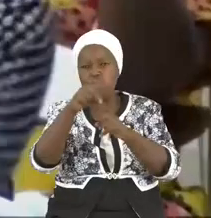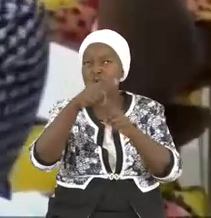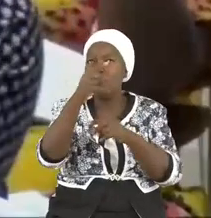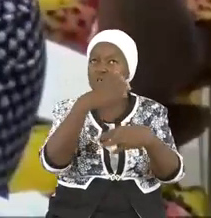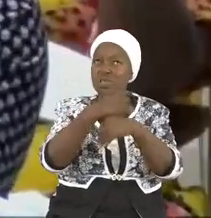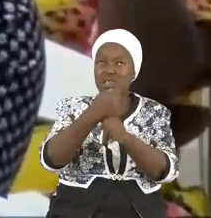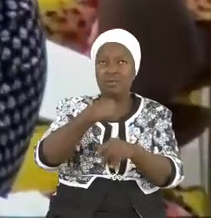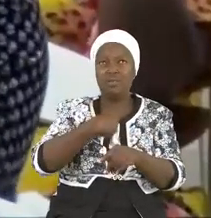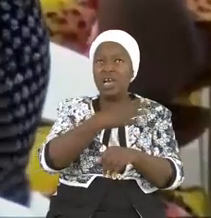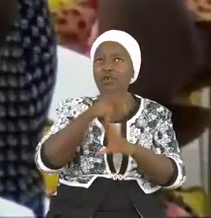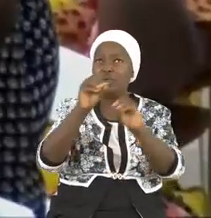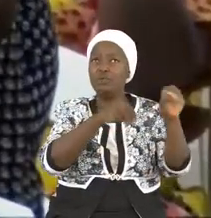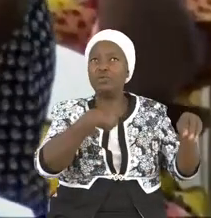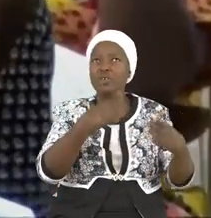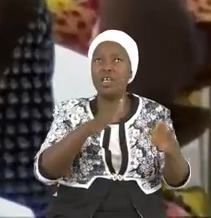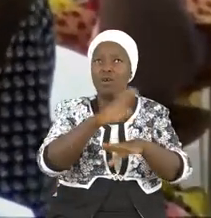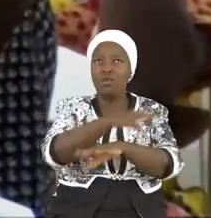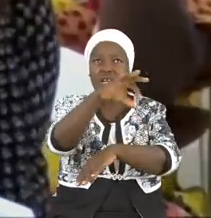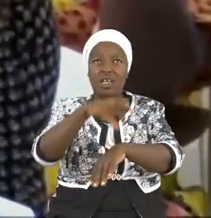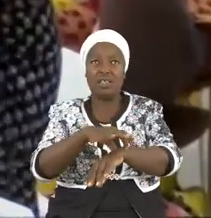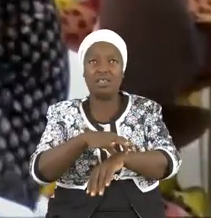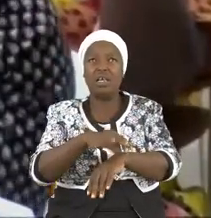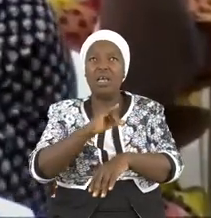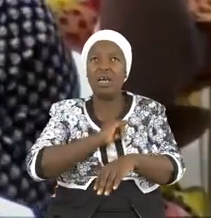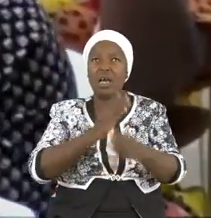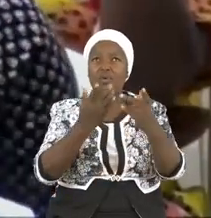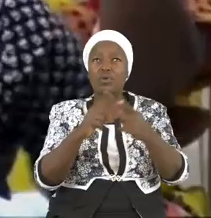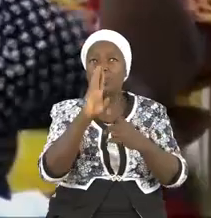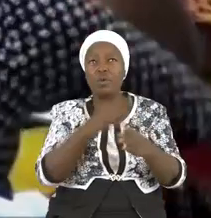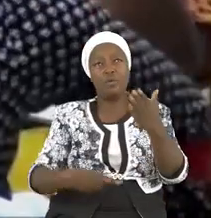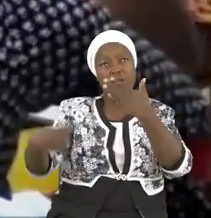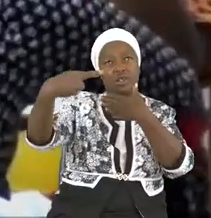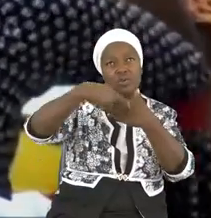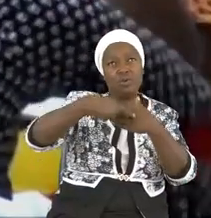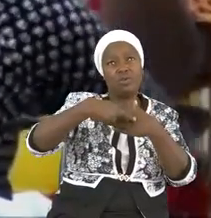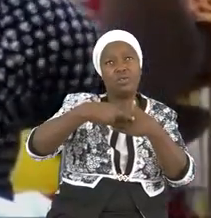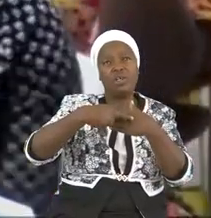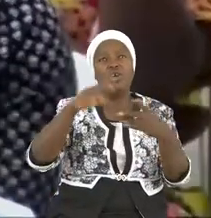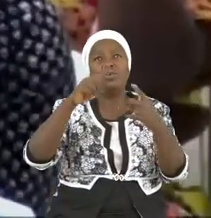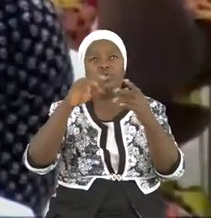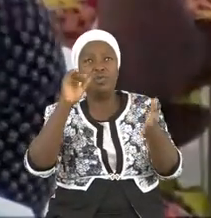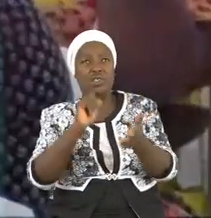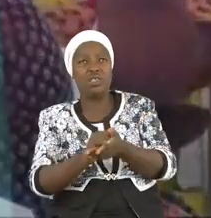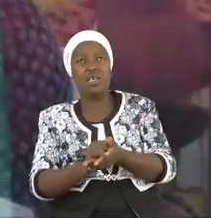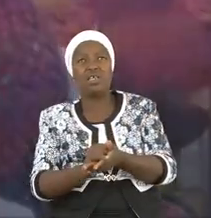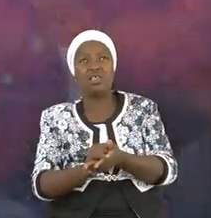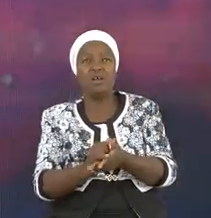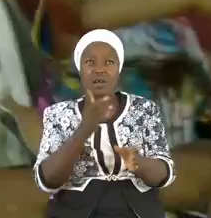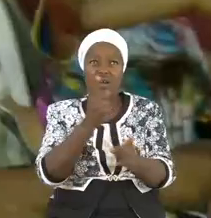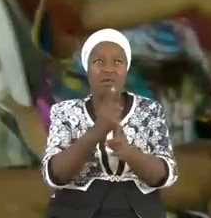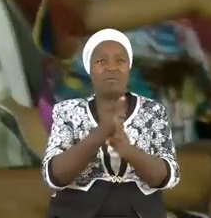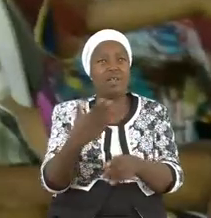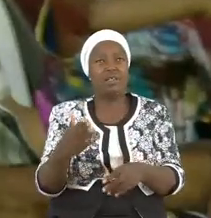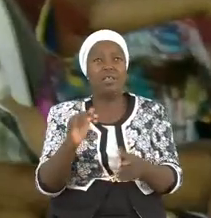I want to be restored to that original thing. Restoration will come in your life